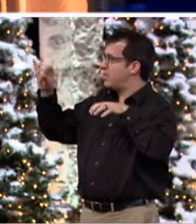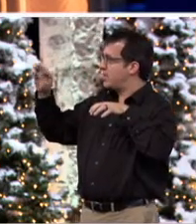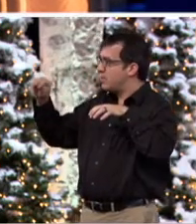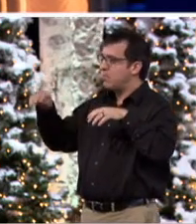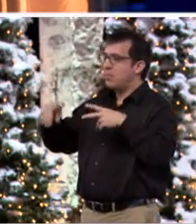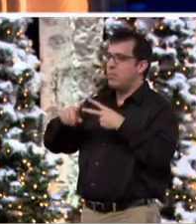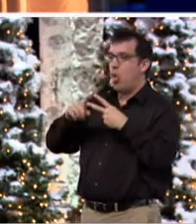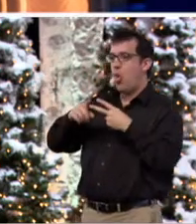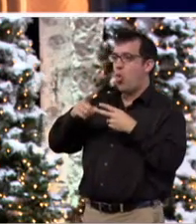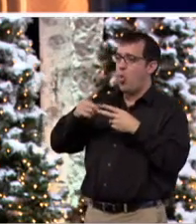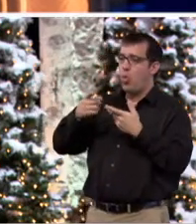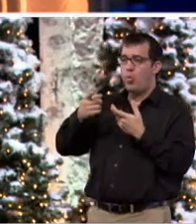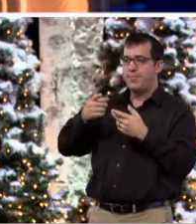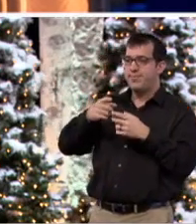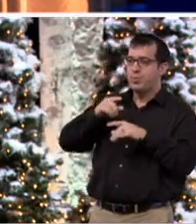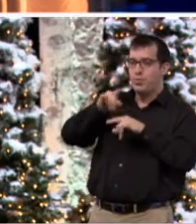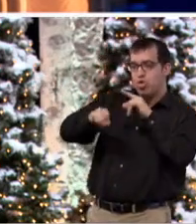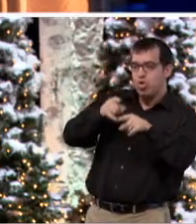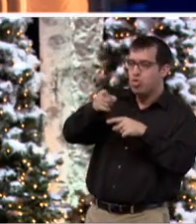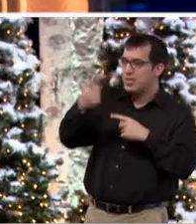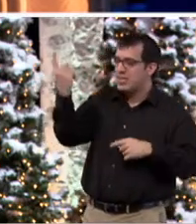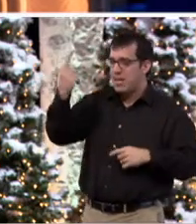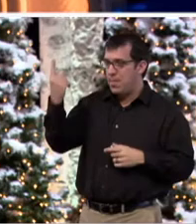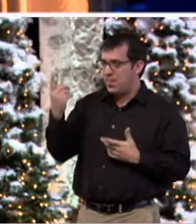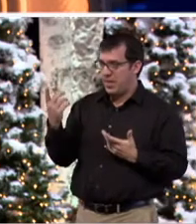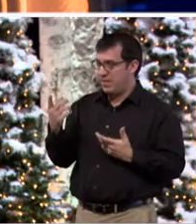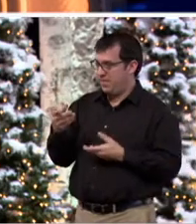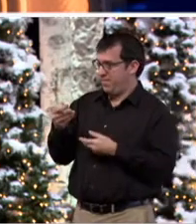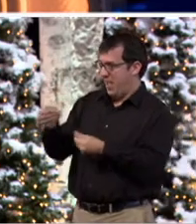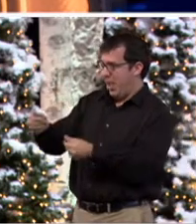or persecuted in some way, fed to lions.